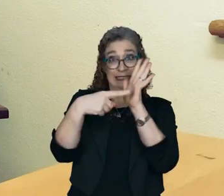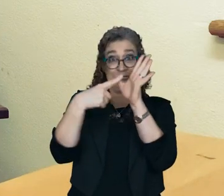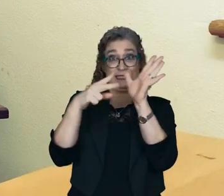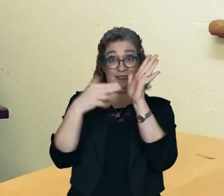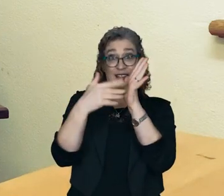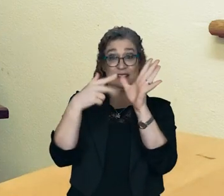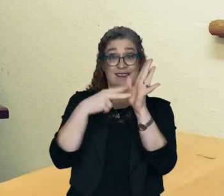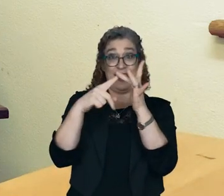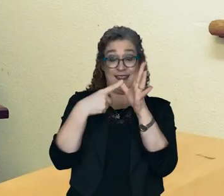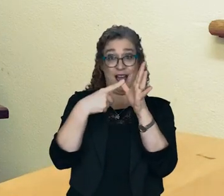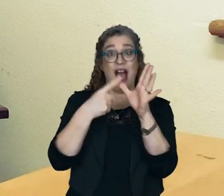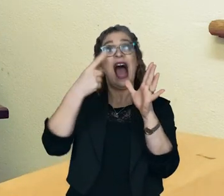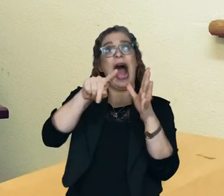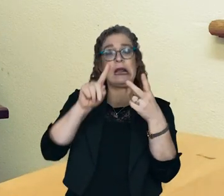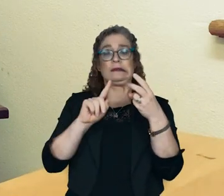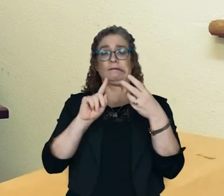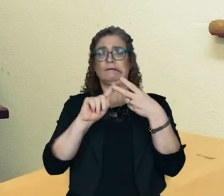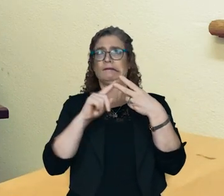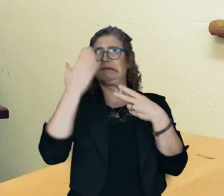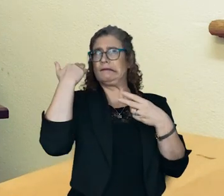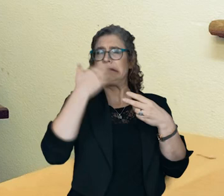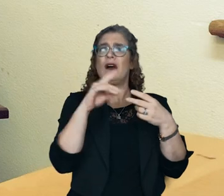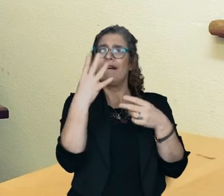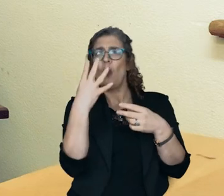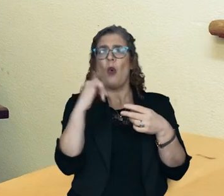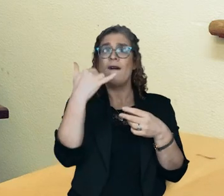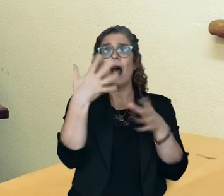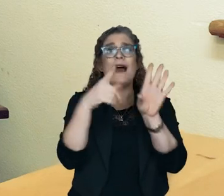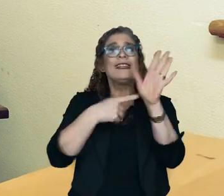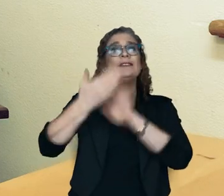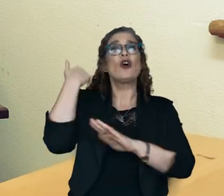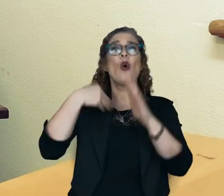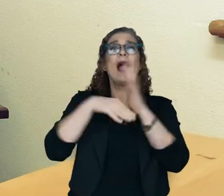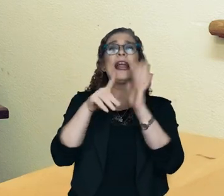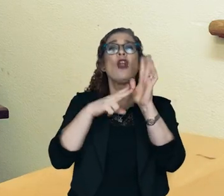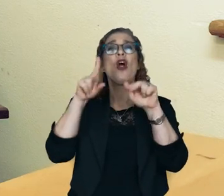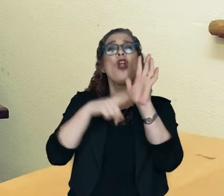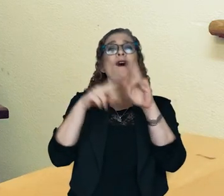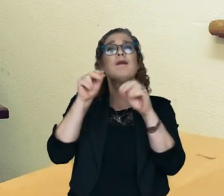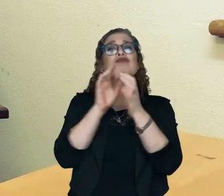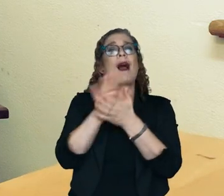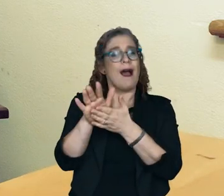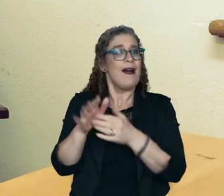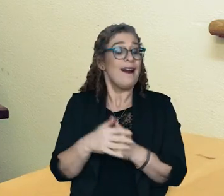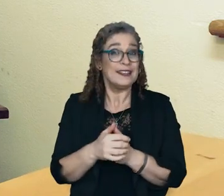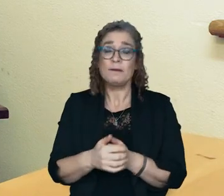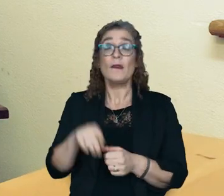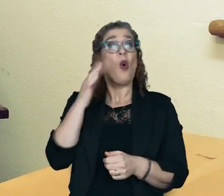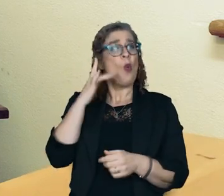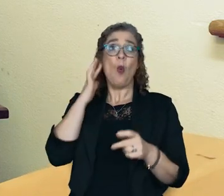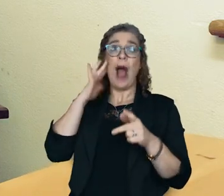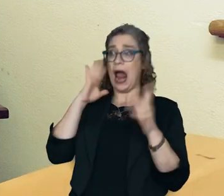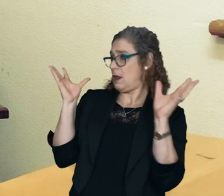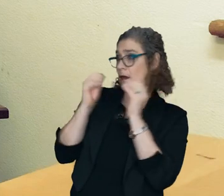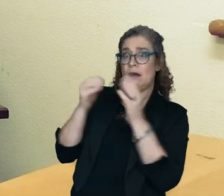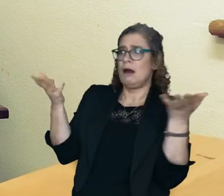and the first time was in Loughborough about 4 or 5 years ago. And those gatherings have been really enriching for